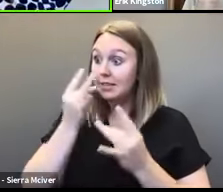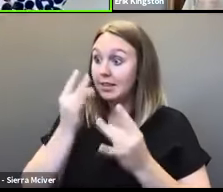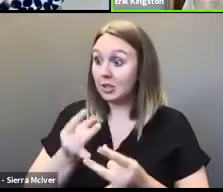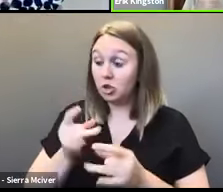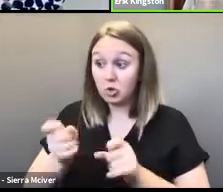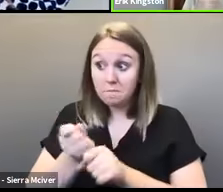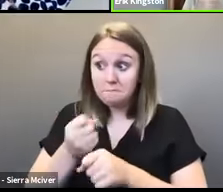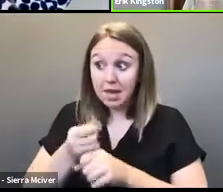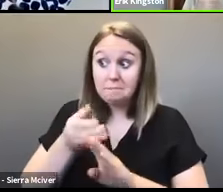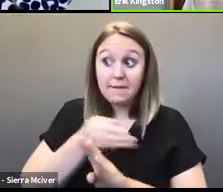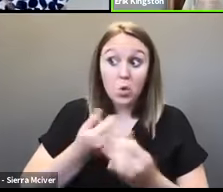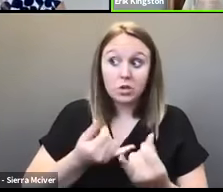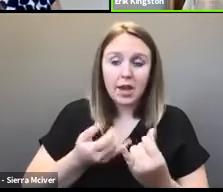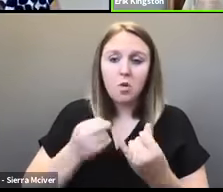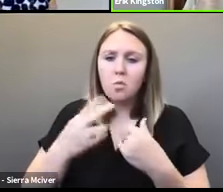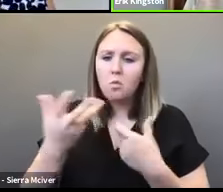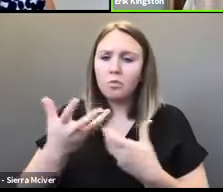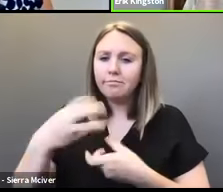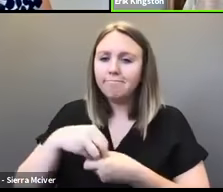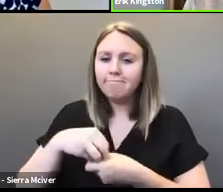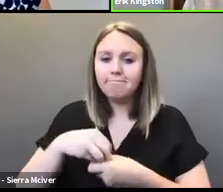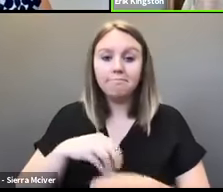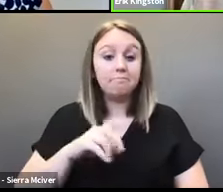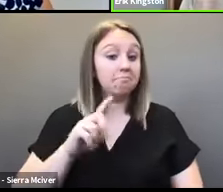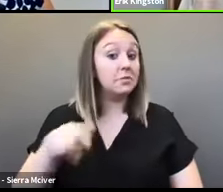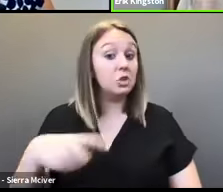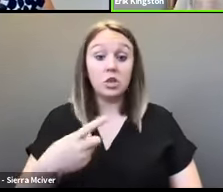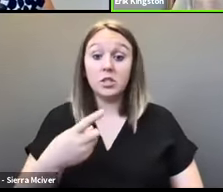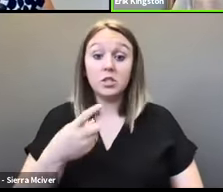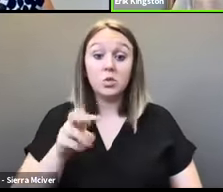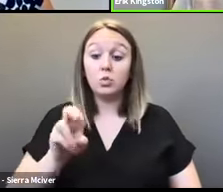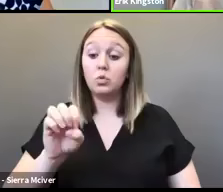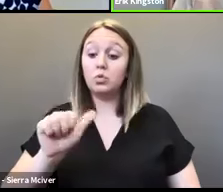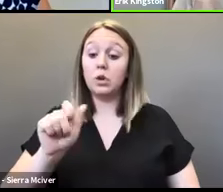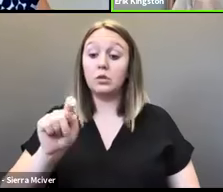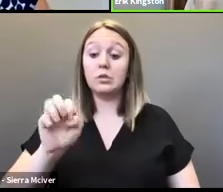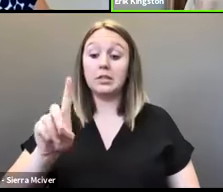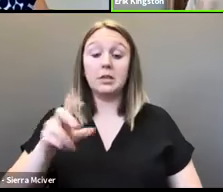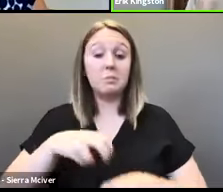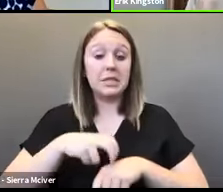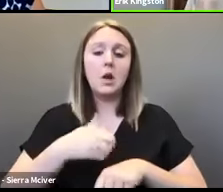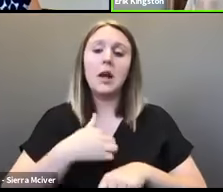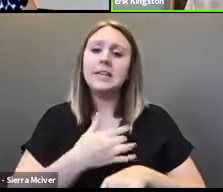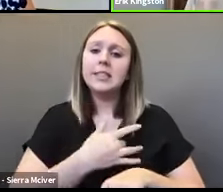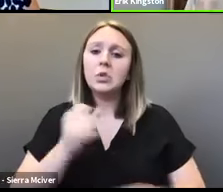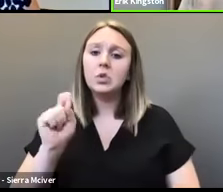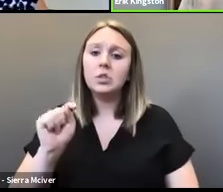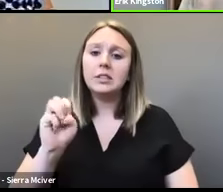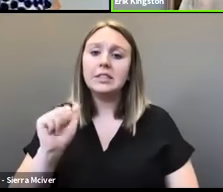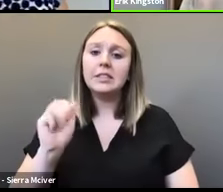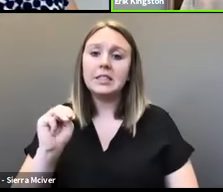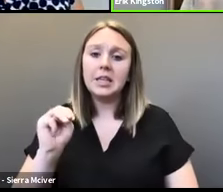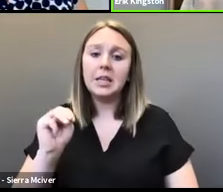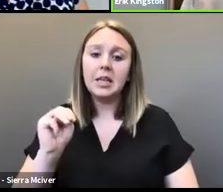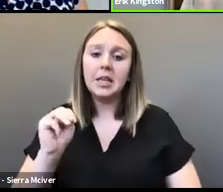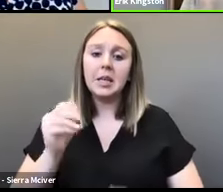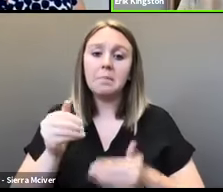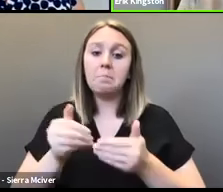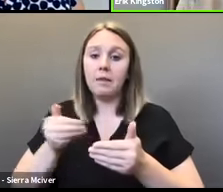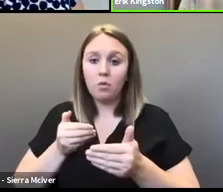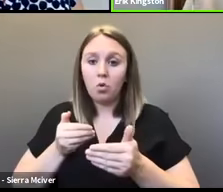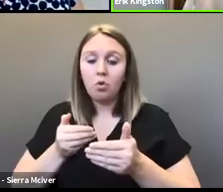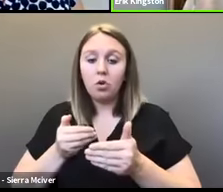what's in it? I, it's just roasted potatoes. I usually steam them, you know, kind of par cook them ahead of time and then